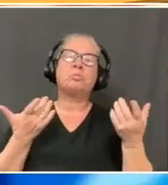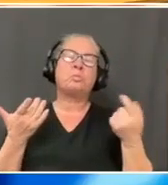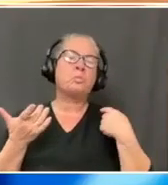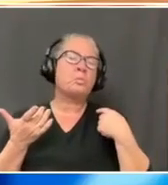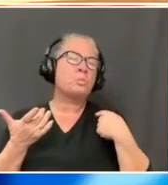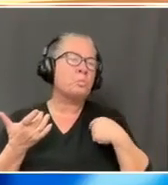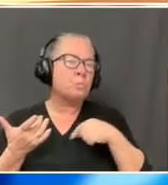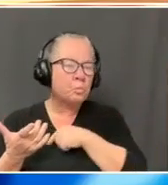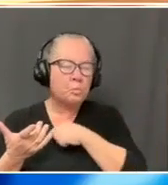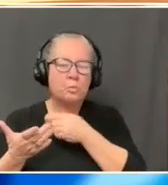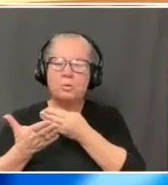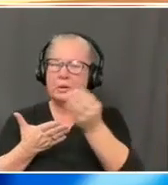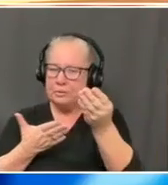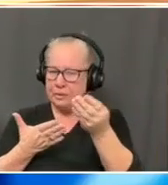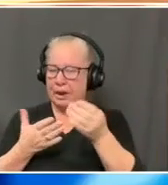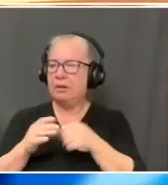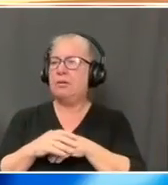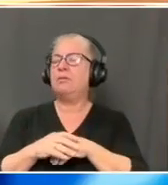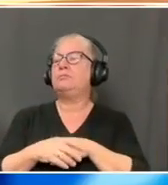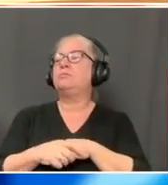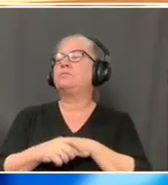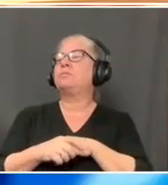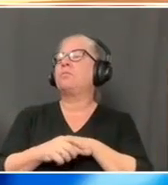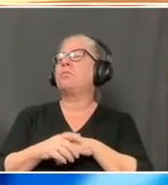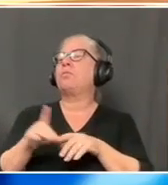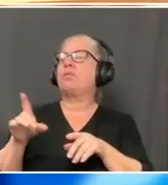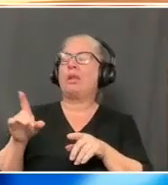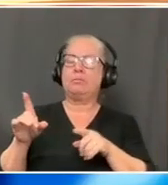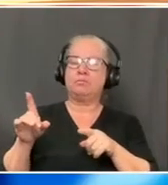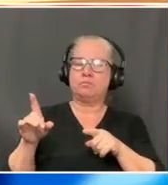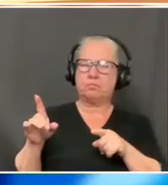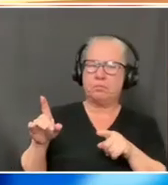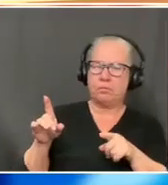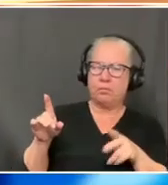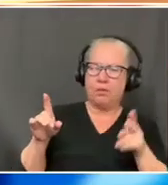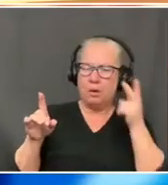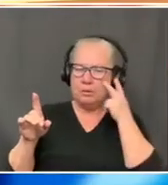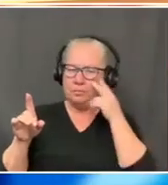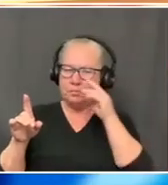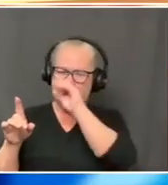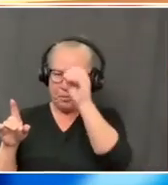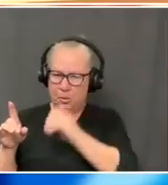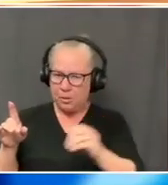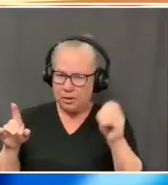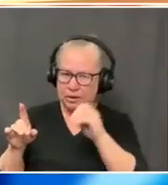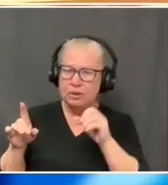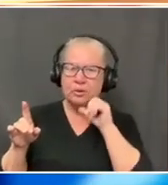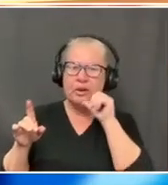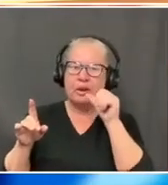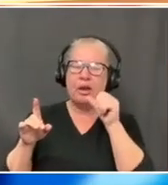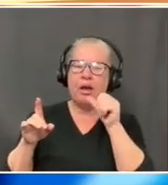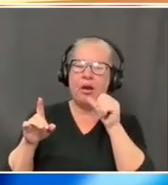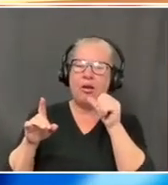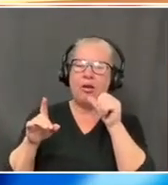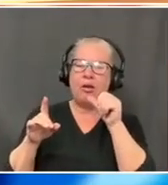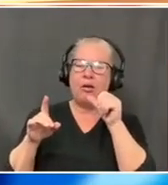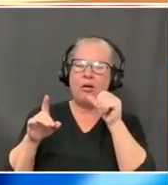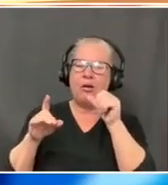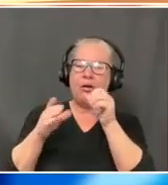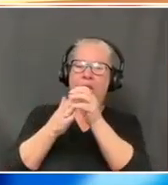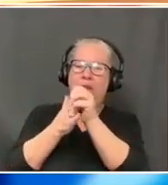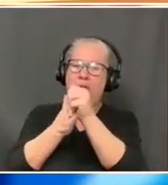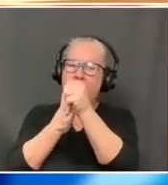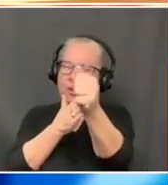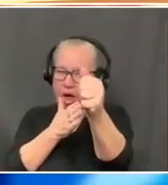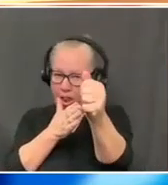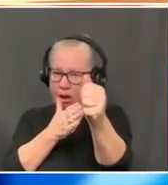And I'm wondering, because in this slide, you have percentages only, not actual dollar amounts. Is there a way we can look at the dollar Of amounts course. as